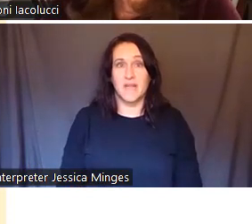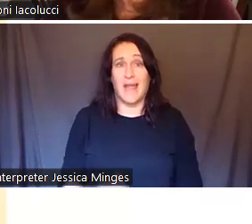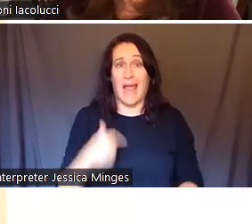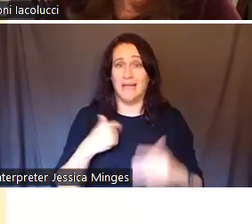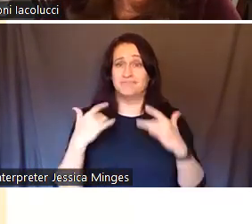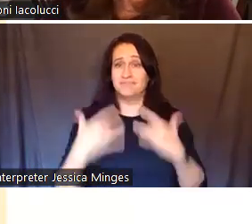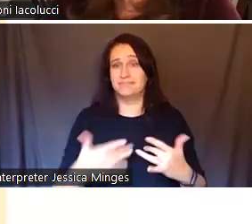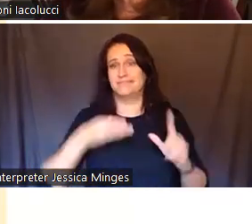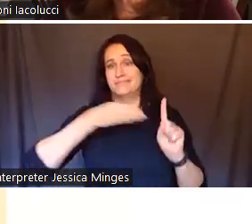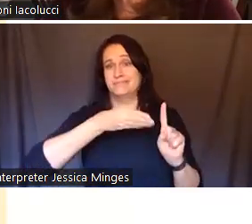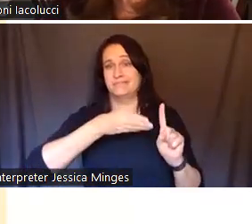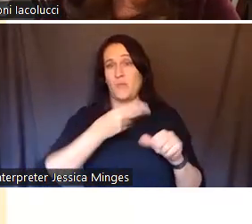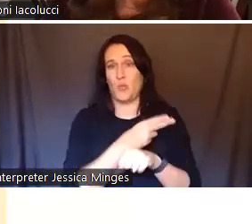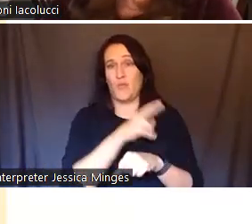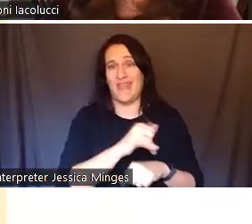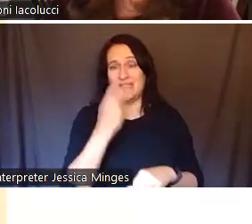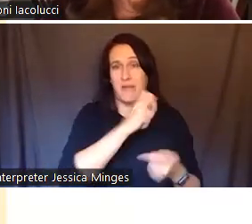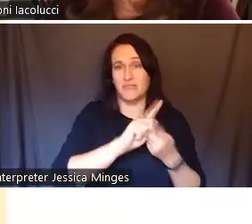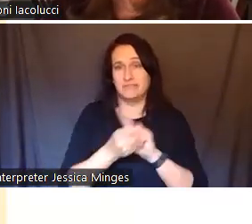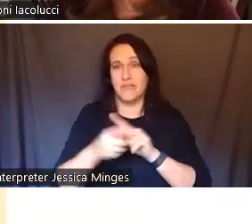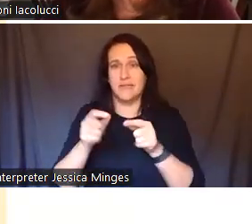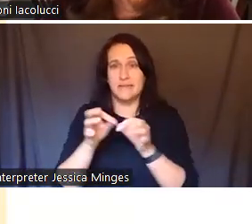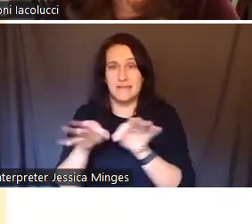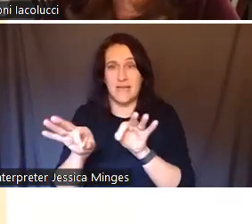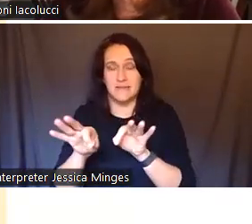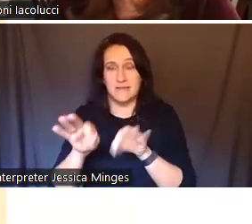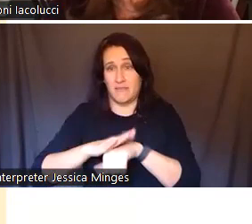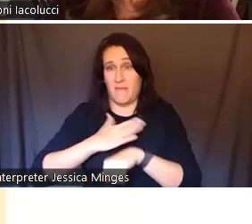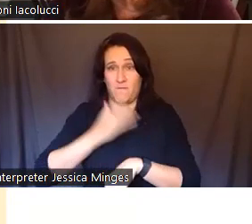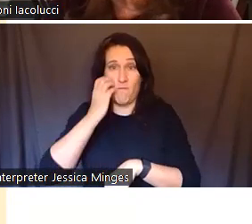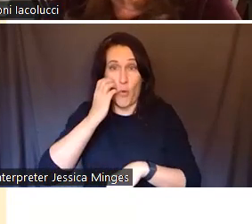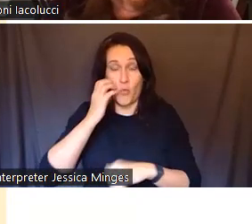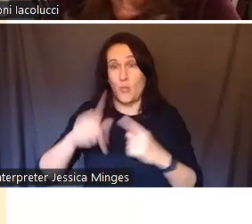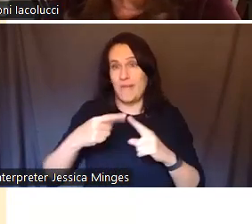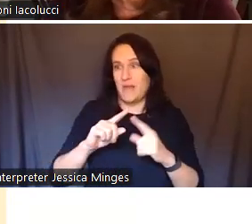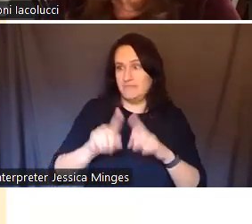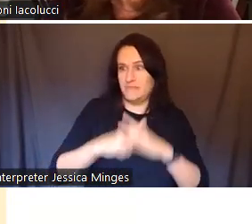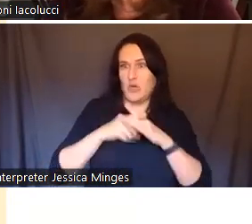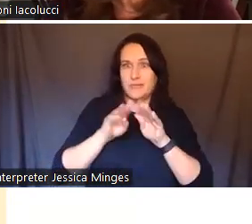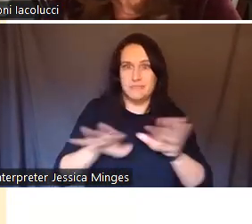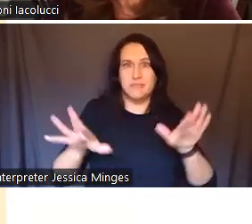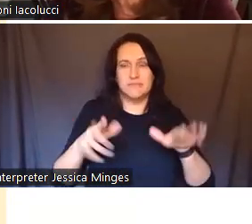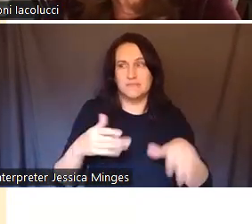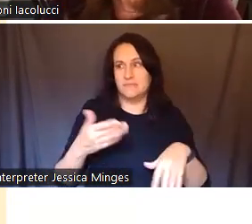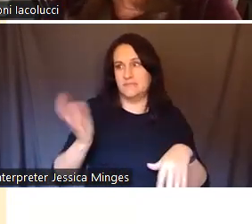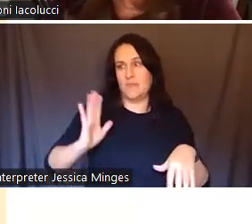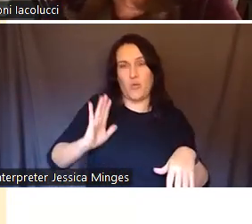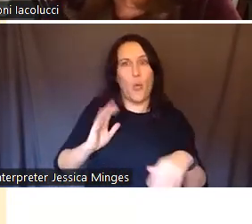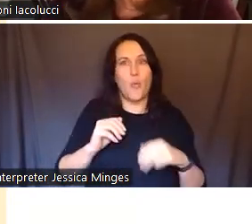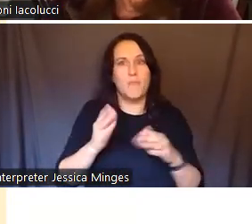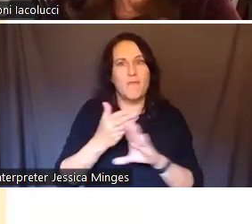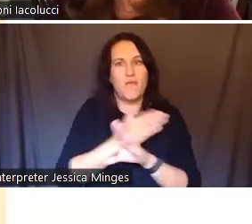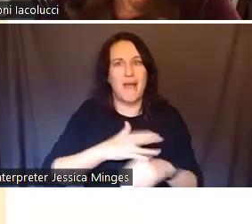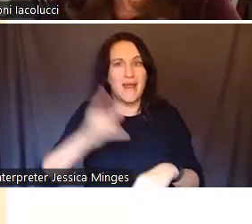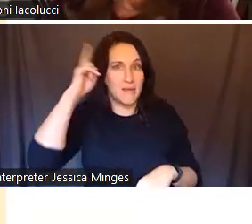text apps on my phone once they came into existence, not that long ago, but before I got my implant. Not only did